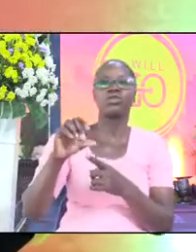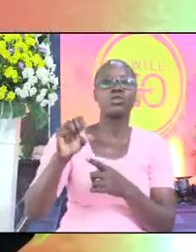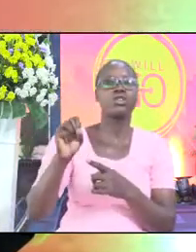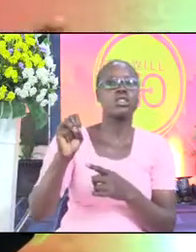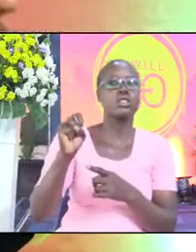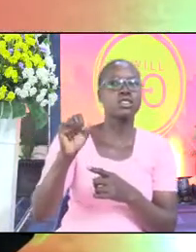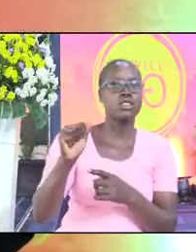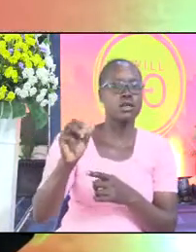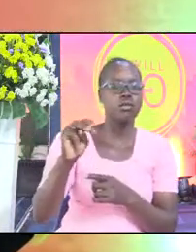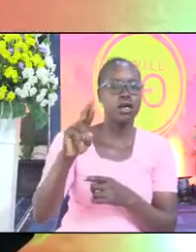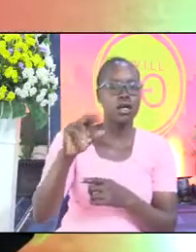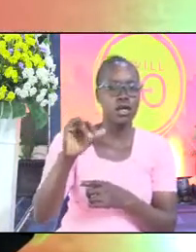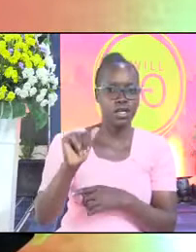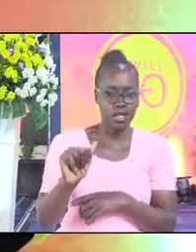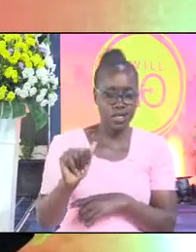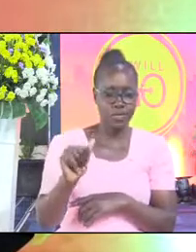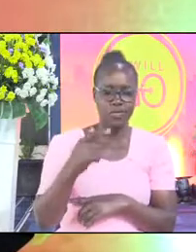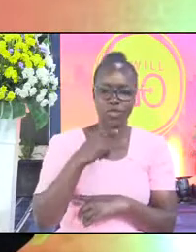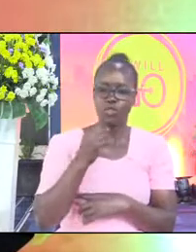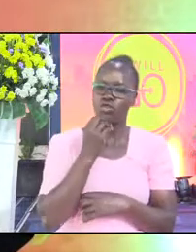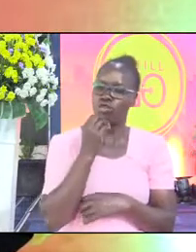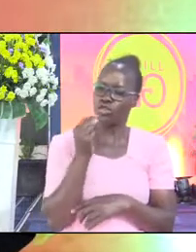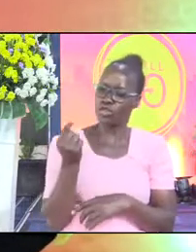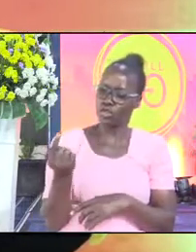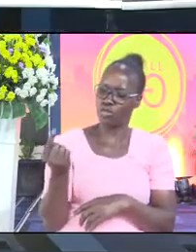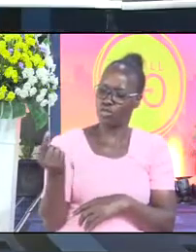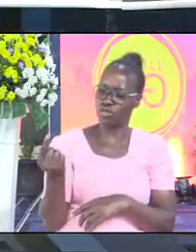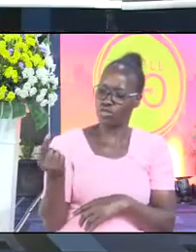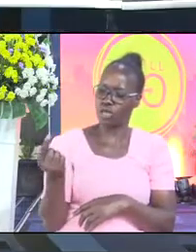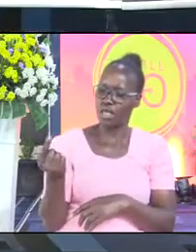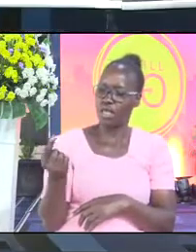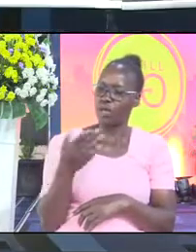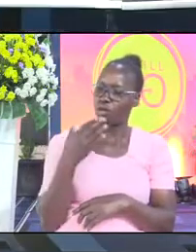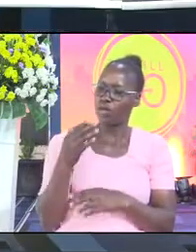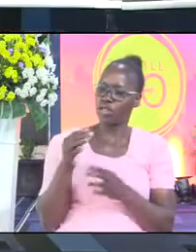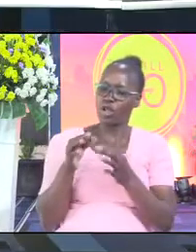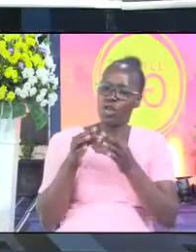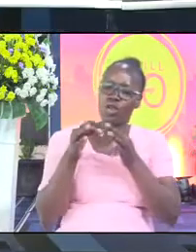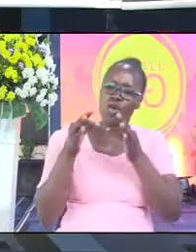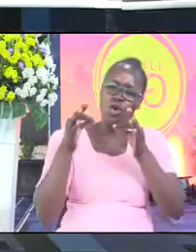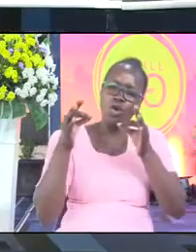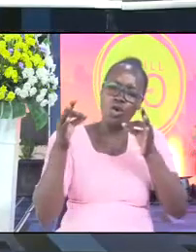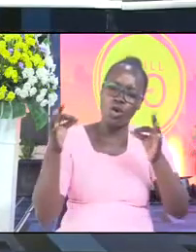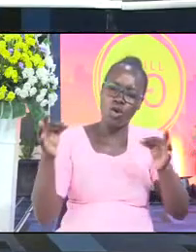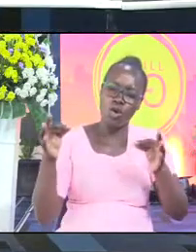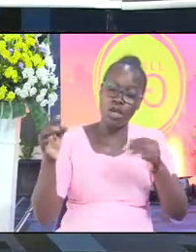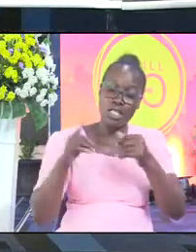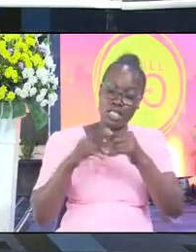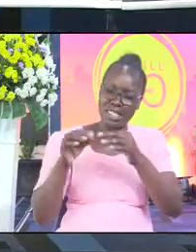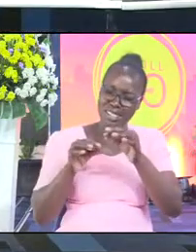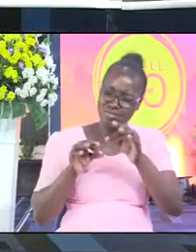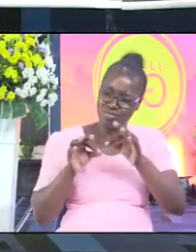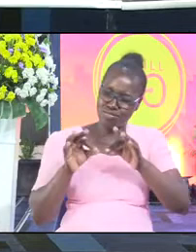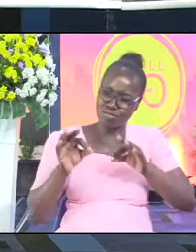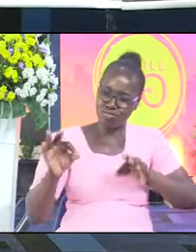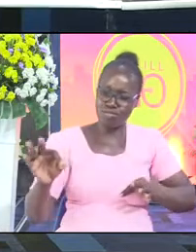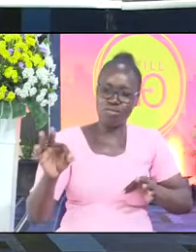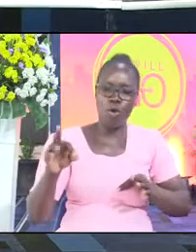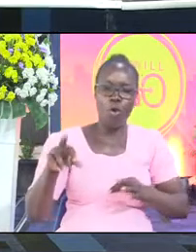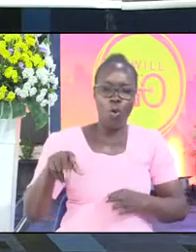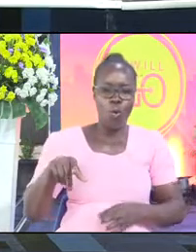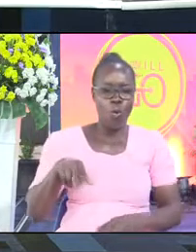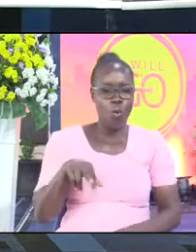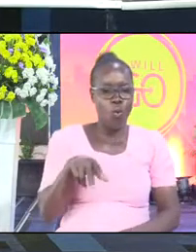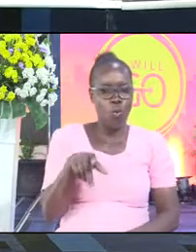Samaria. So the Jews would rather take that long 6-mile